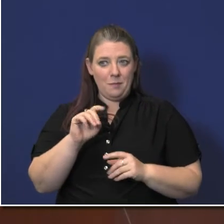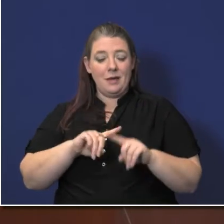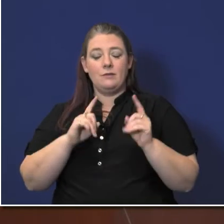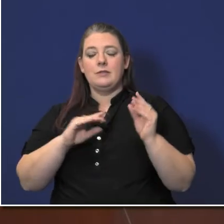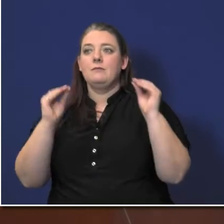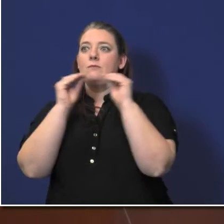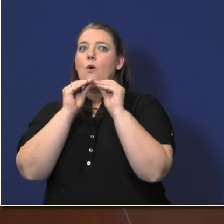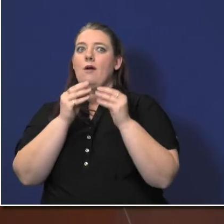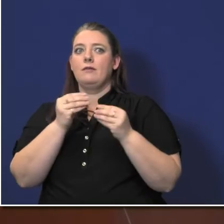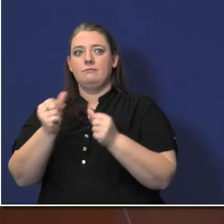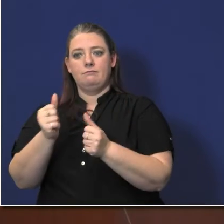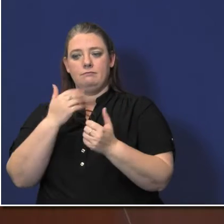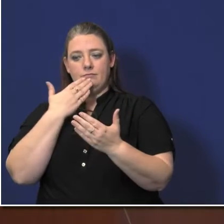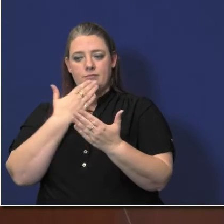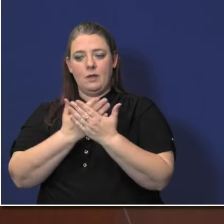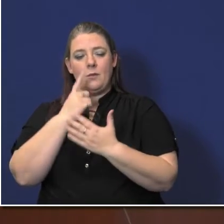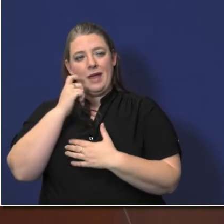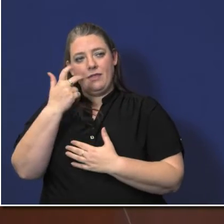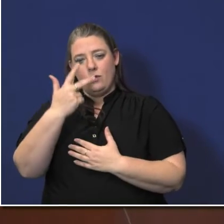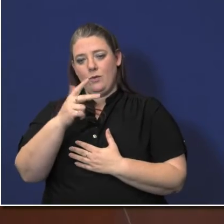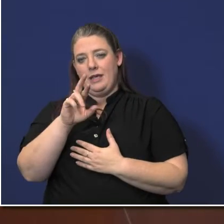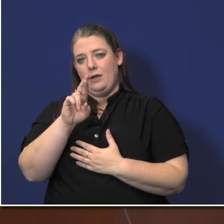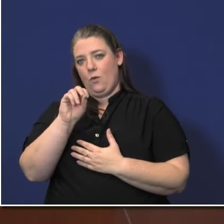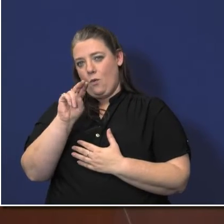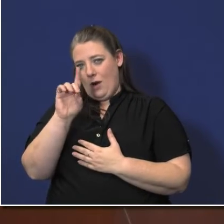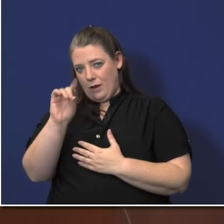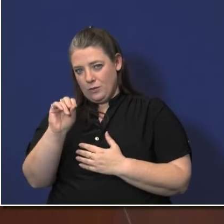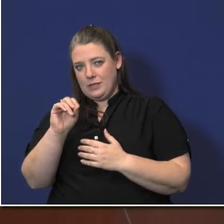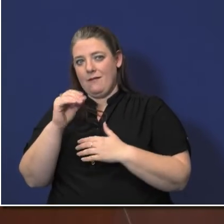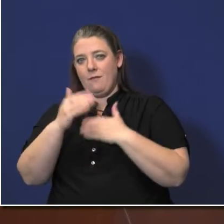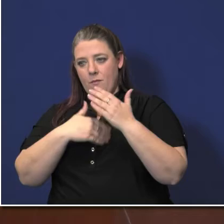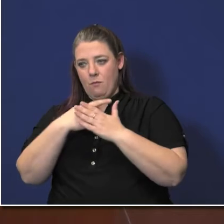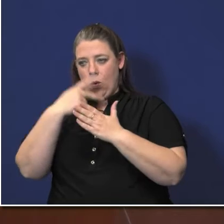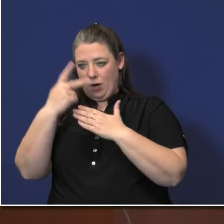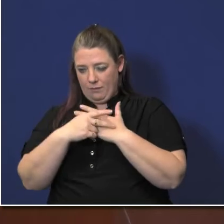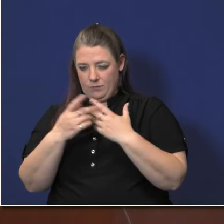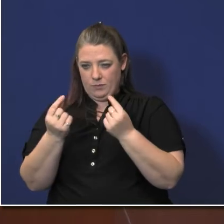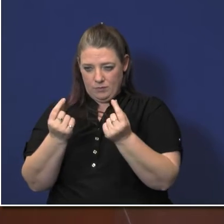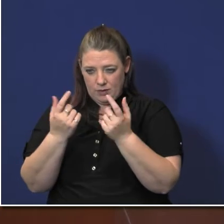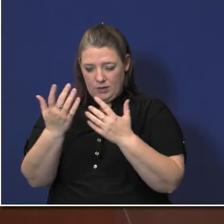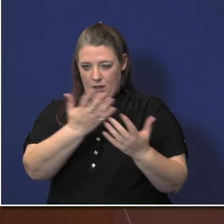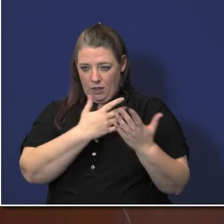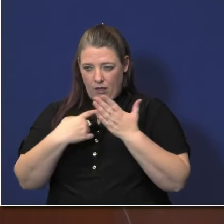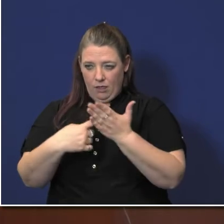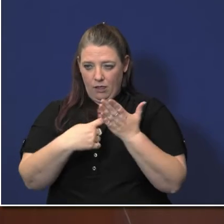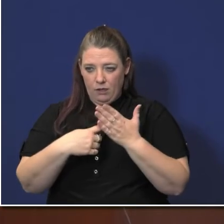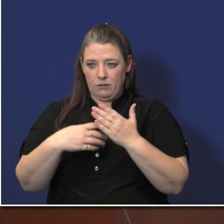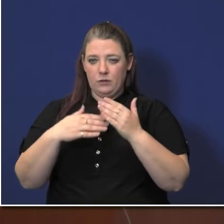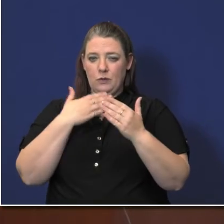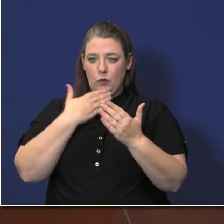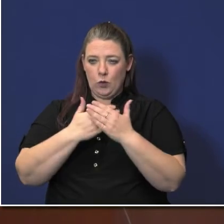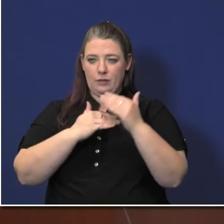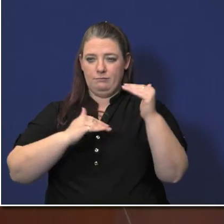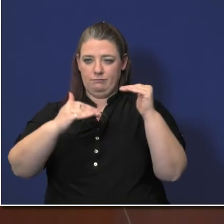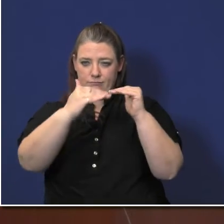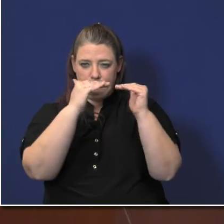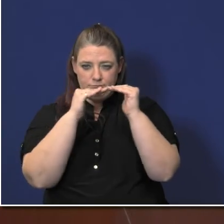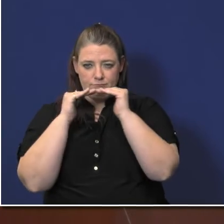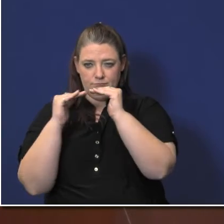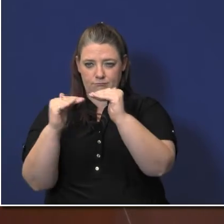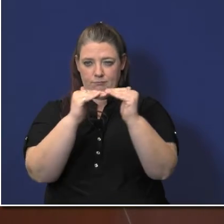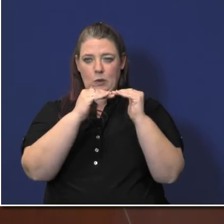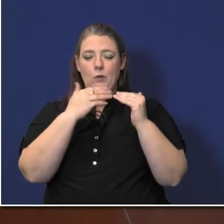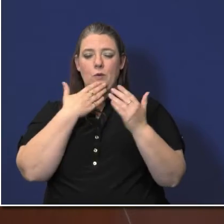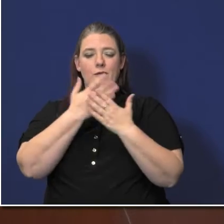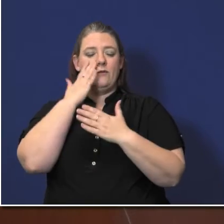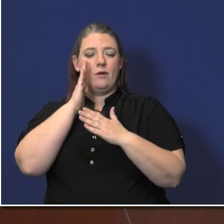had 3 rounds of programming just to actually find out and come to actually a good balance of what would be good for